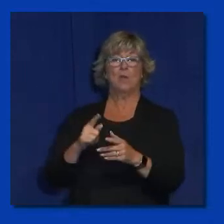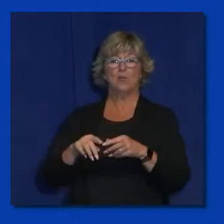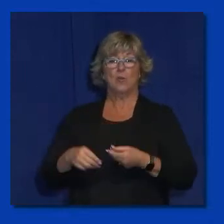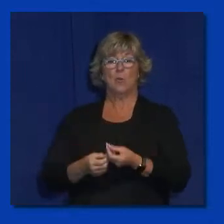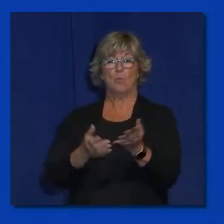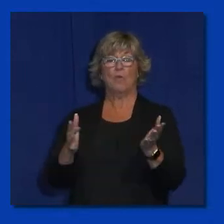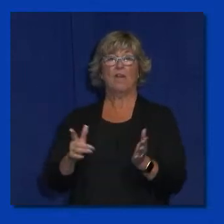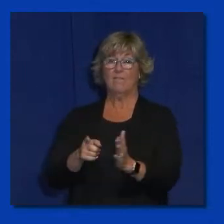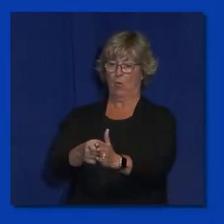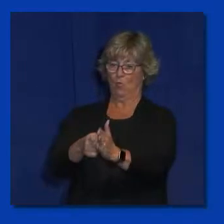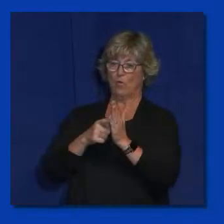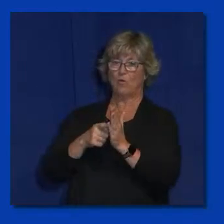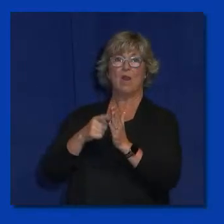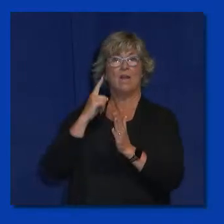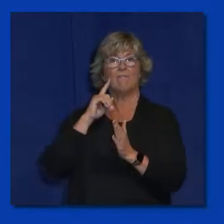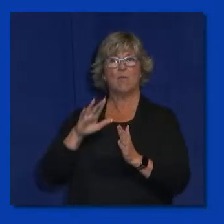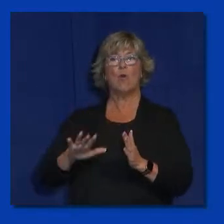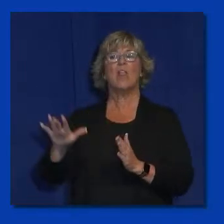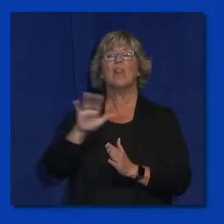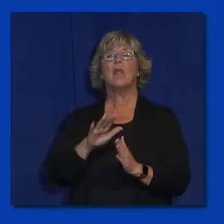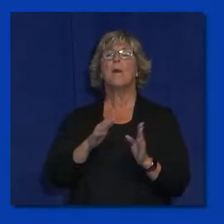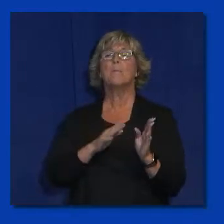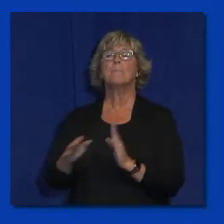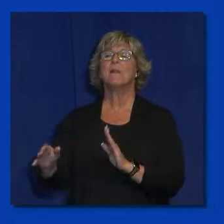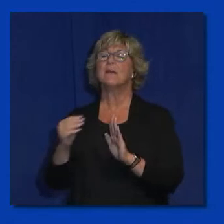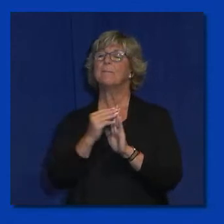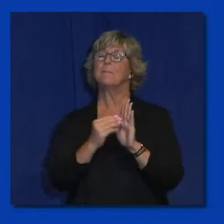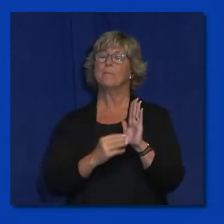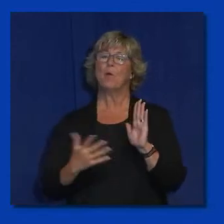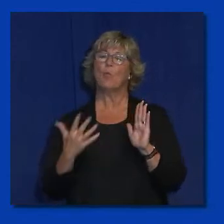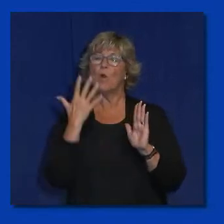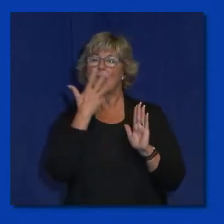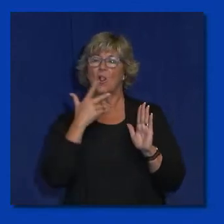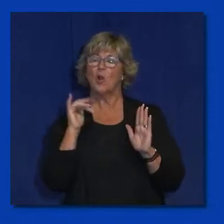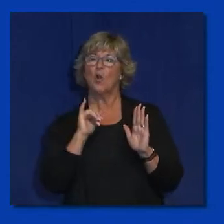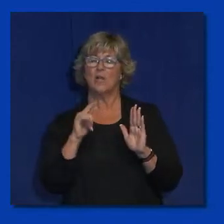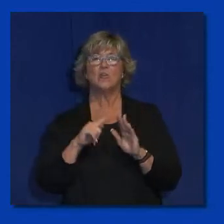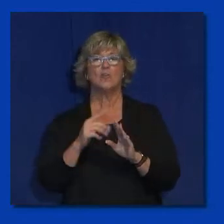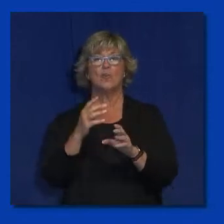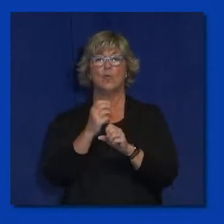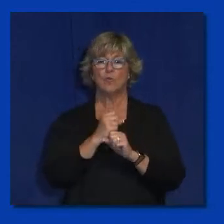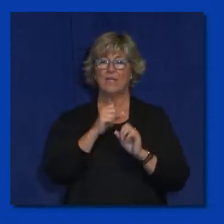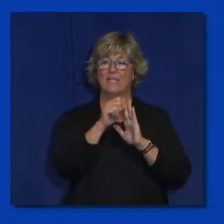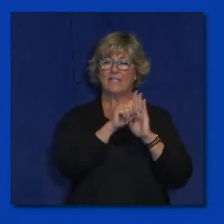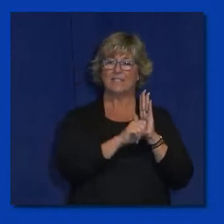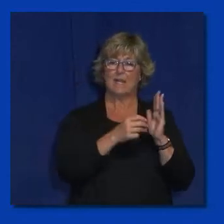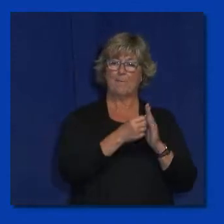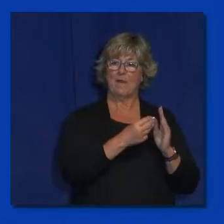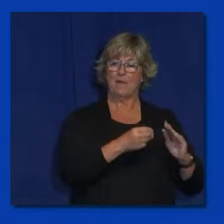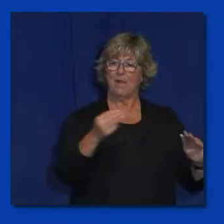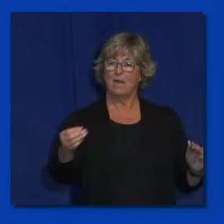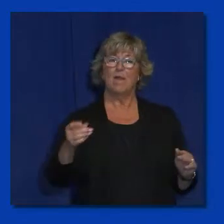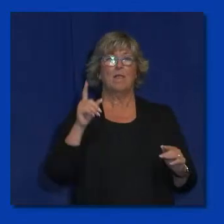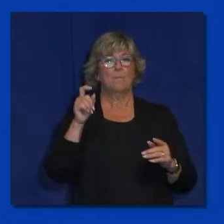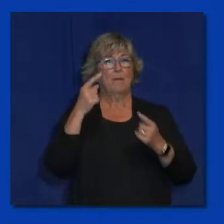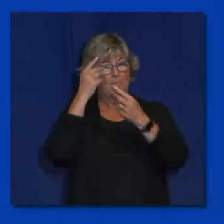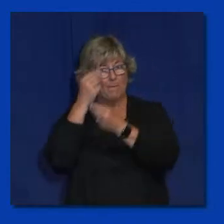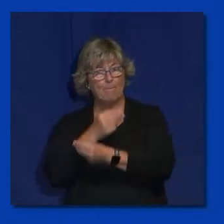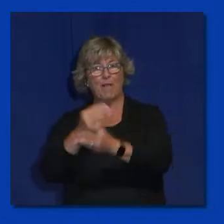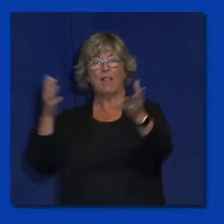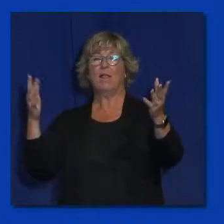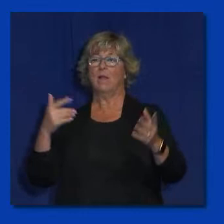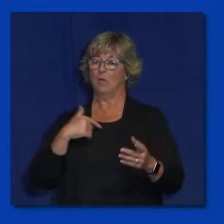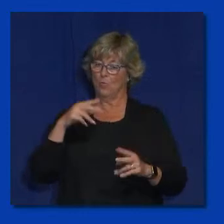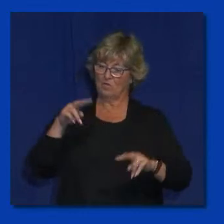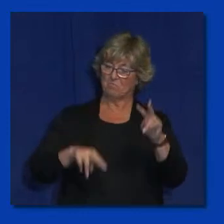provide requirement for accountability plans from cities and counties to receive state money. 6 specific metrics, they have to be public. We